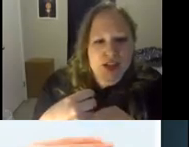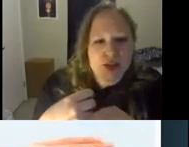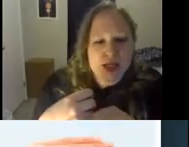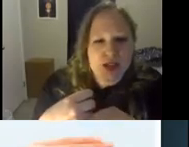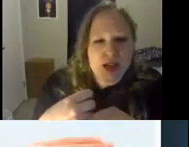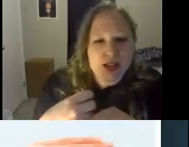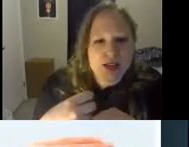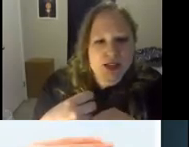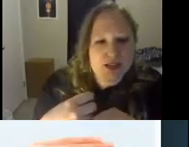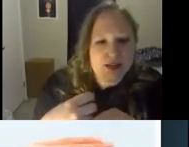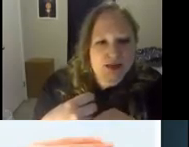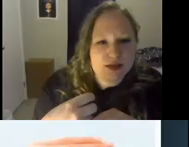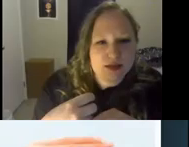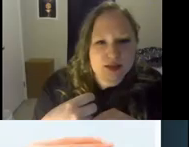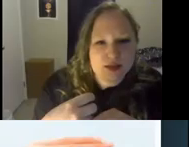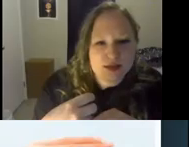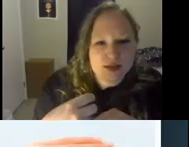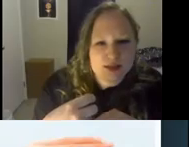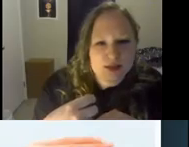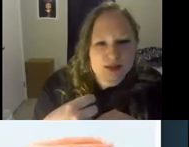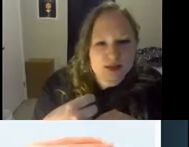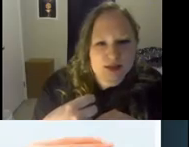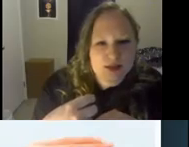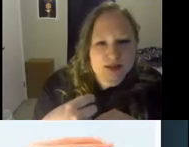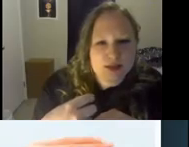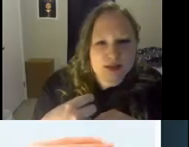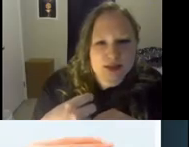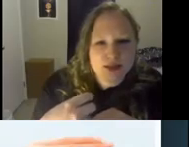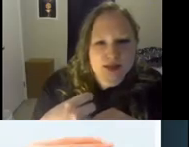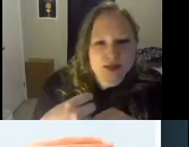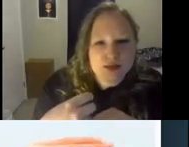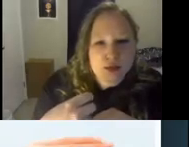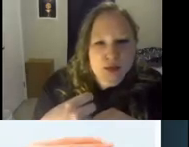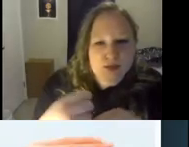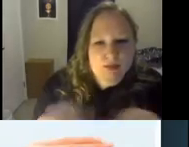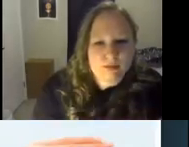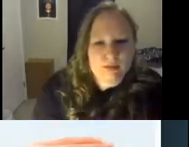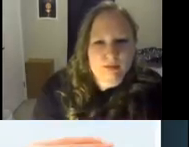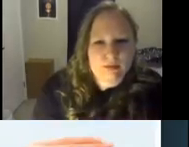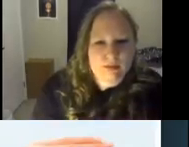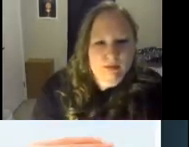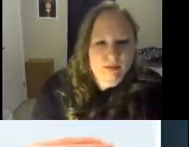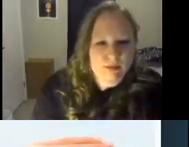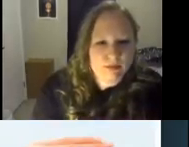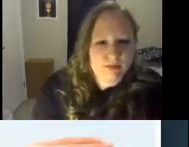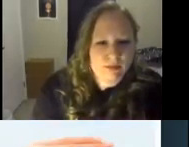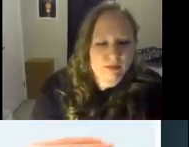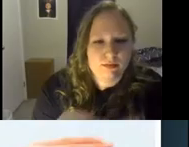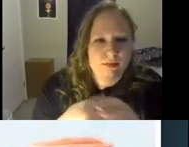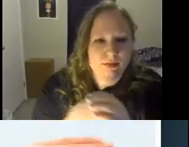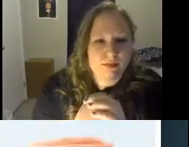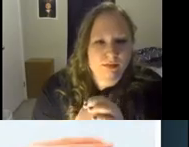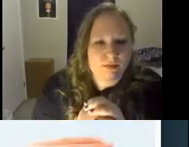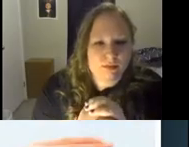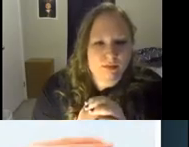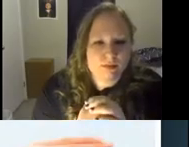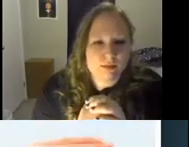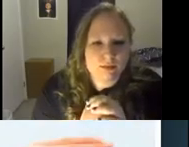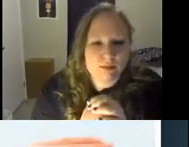Shalia, you raised your hand. Yes. So I was just wondering, I remember you saying like